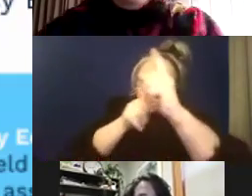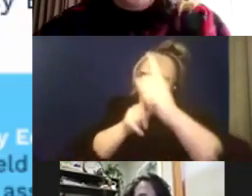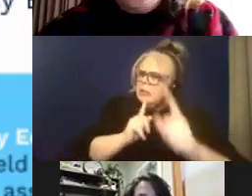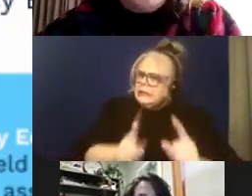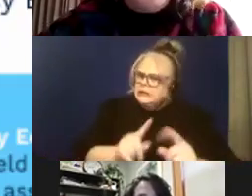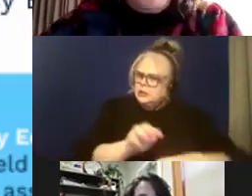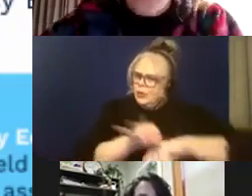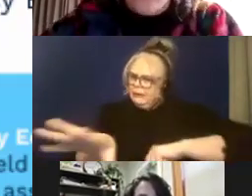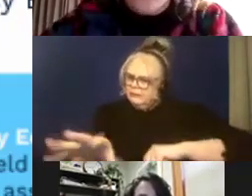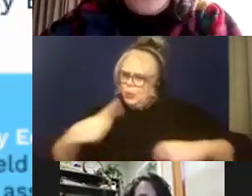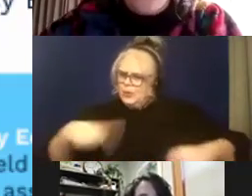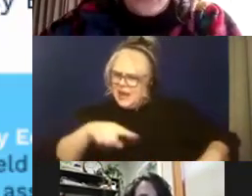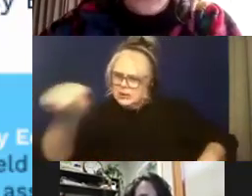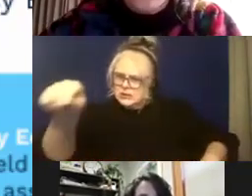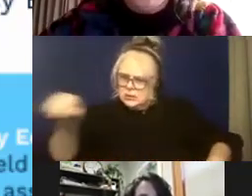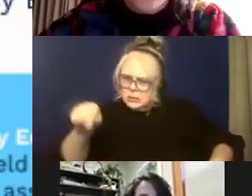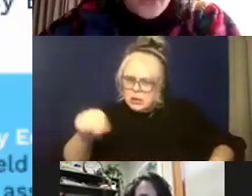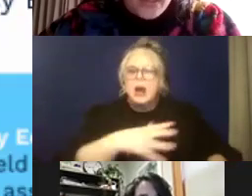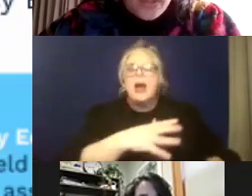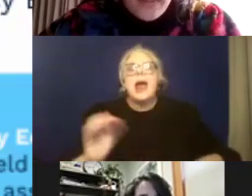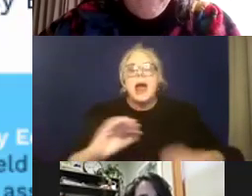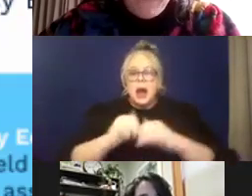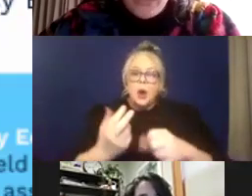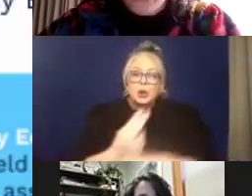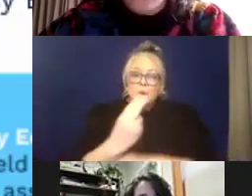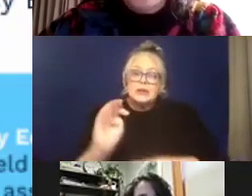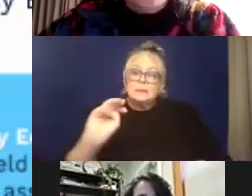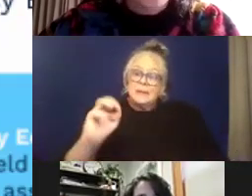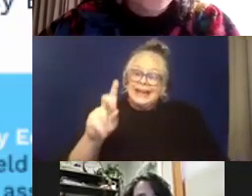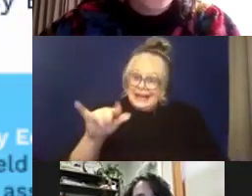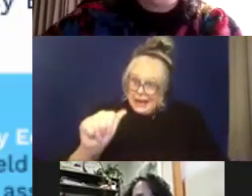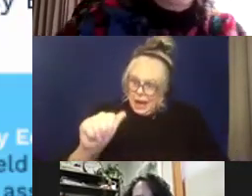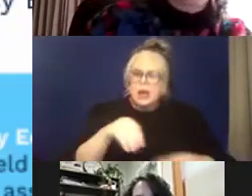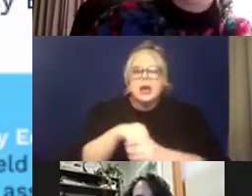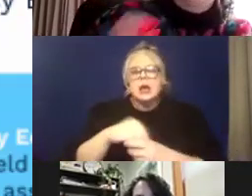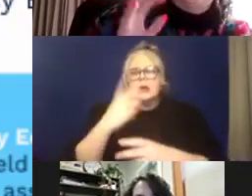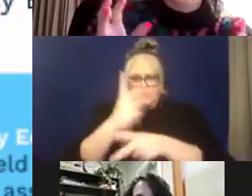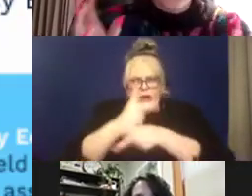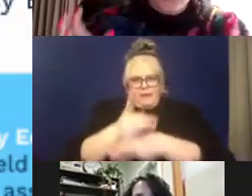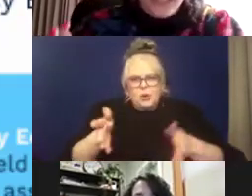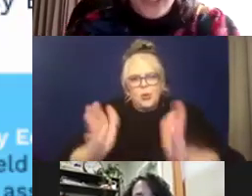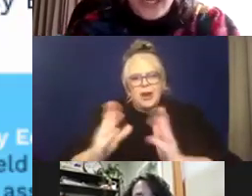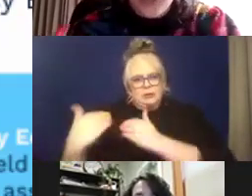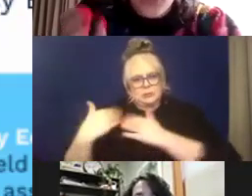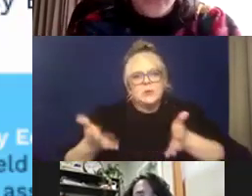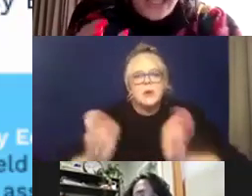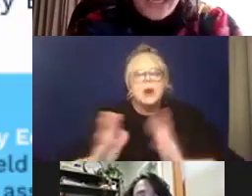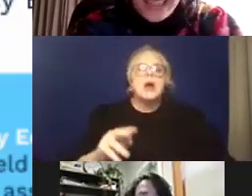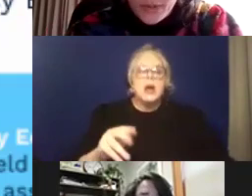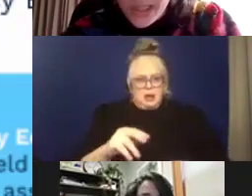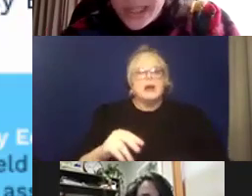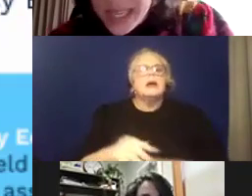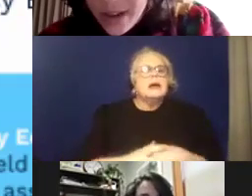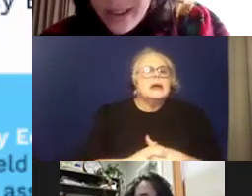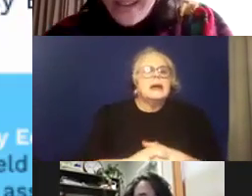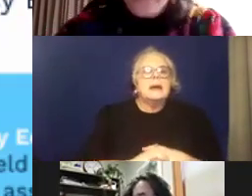skills to create and use media thoughtfully and responsibly. So the National Association for Media Literacy Education is really the